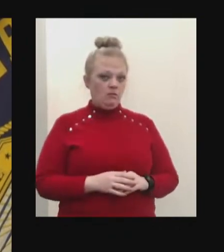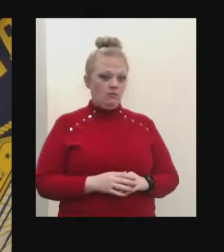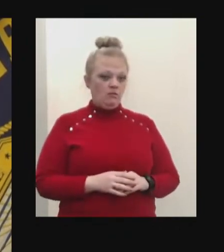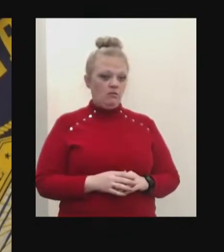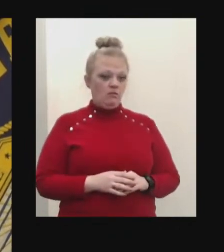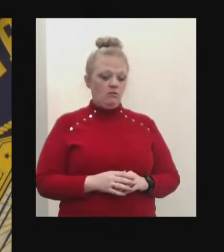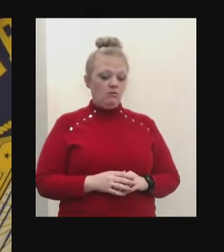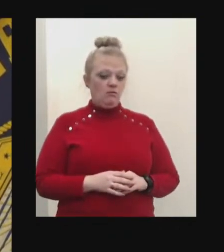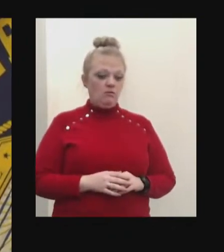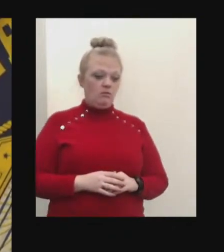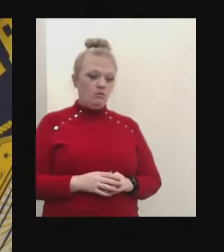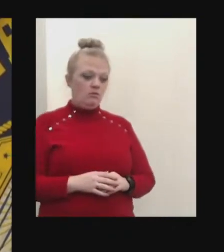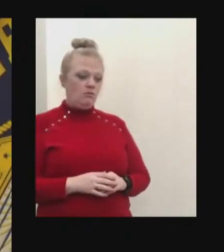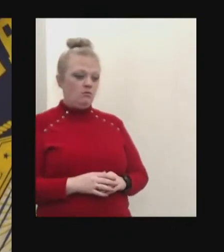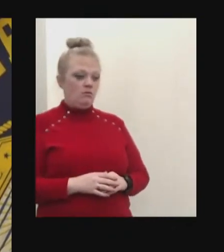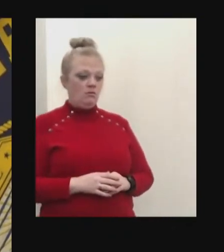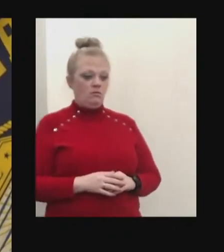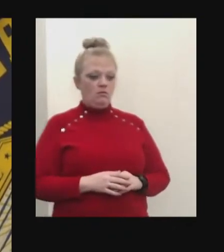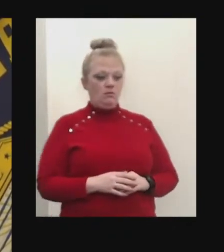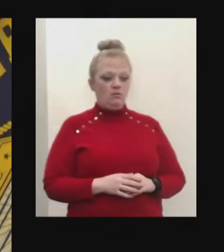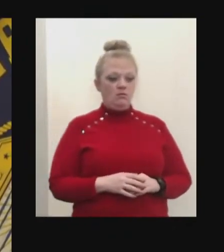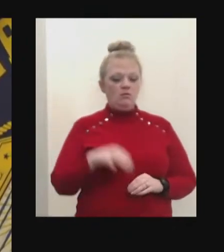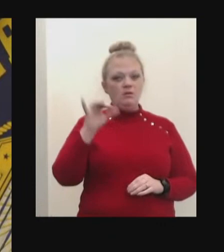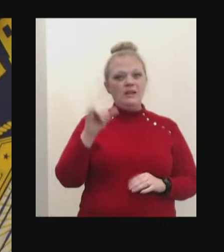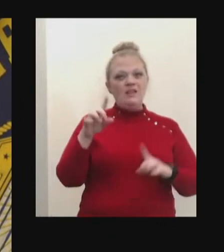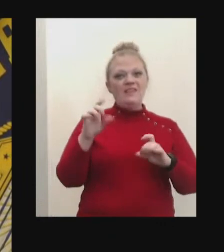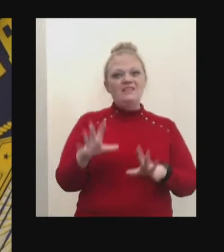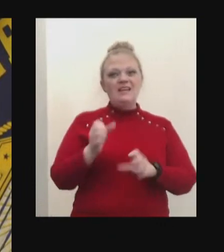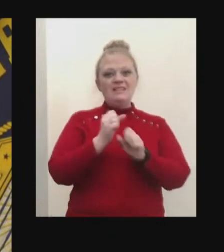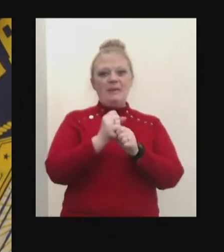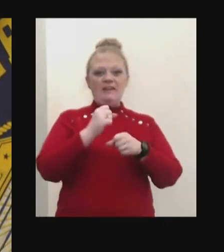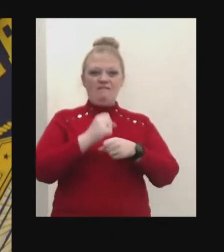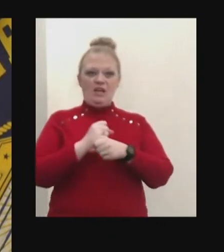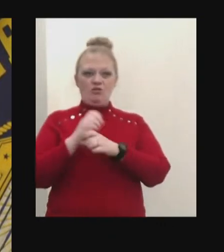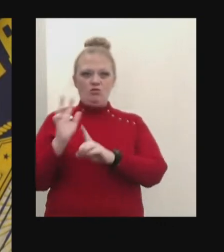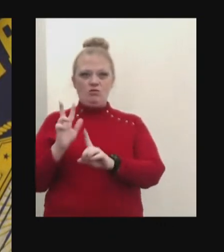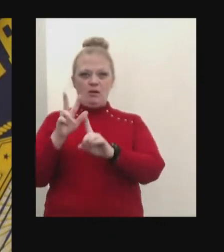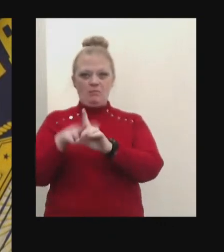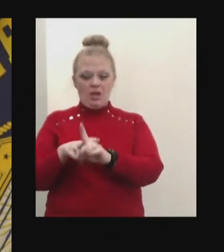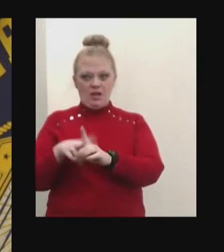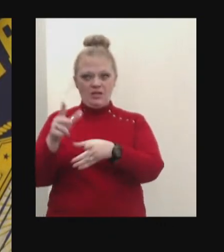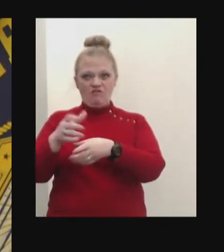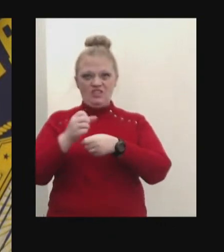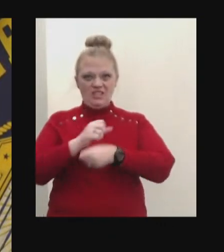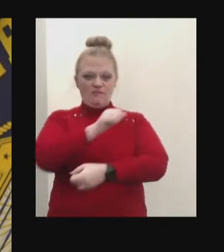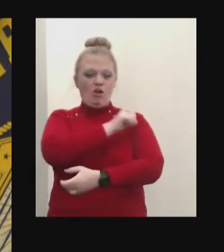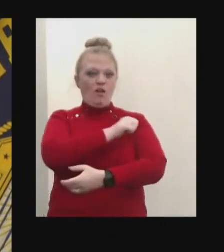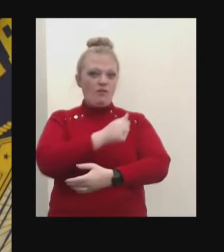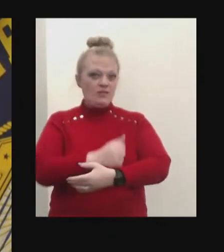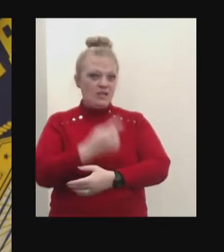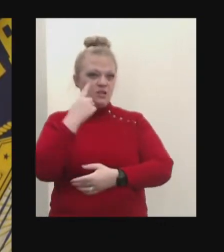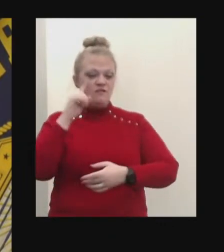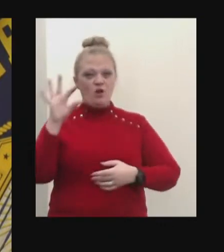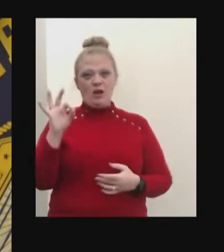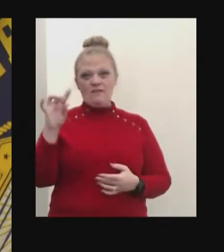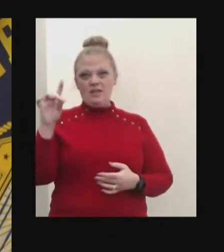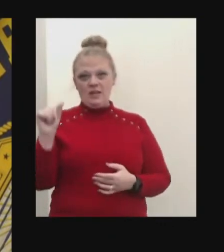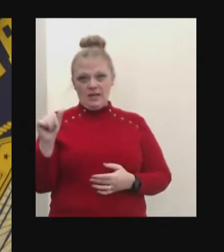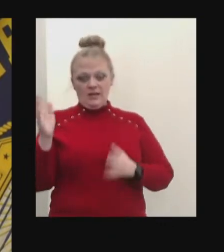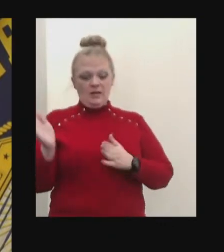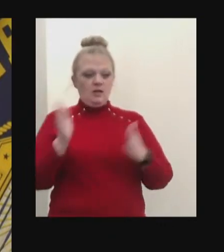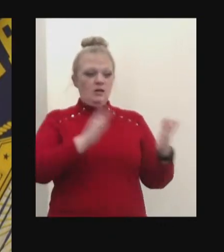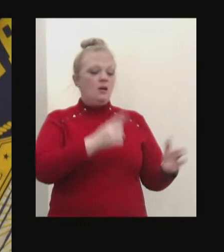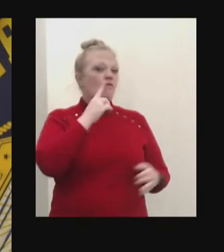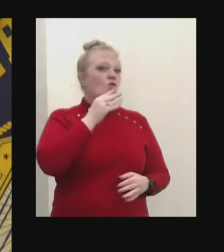the test manufacturers have applied and received authorization for the FDA. For the home test or